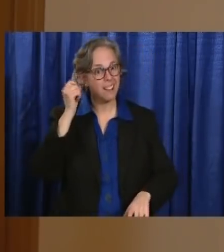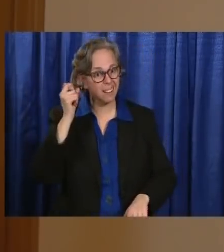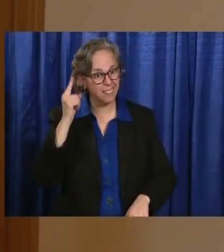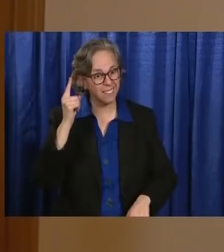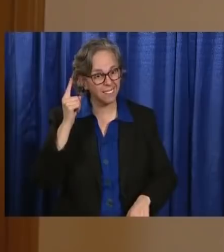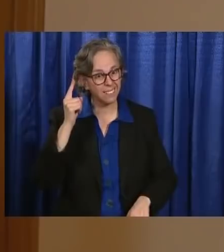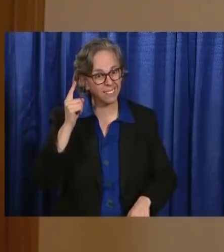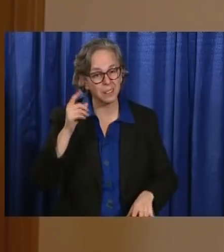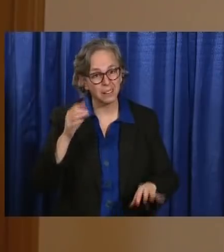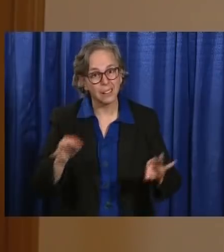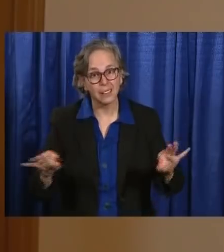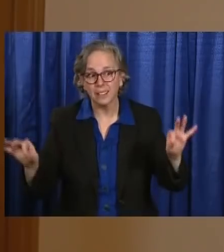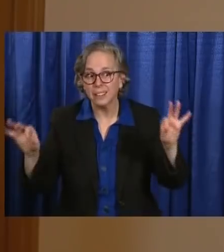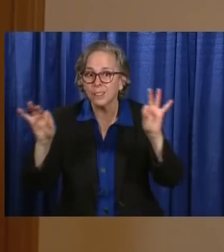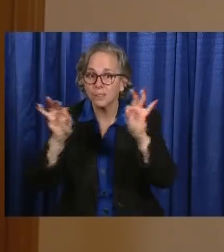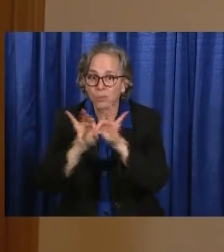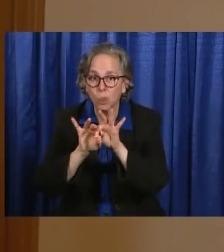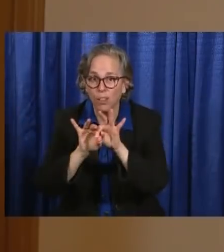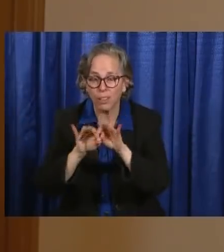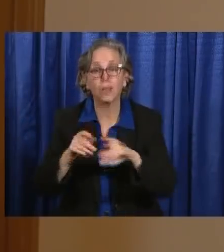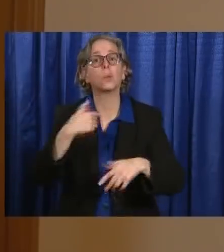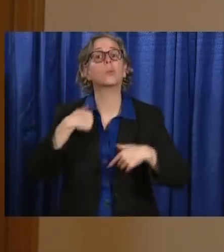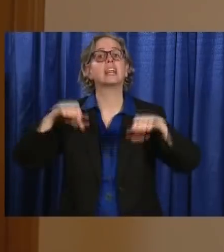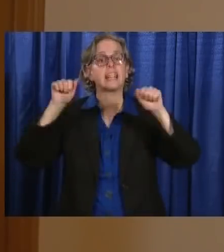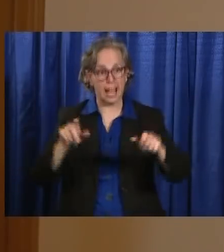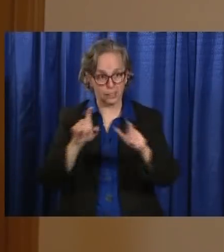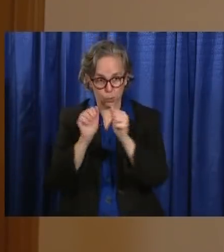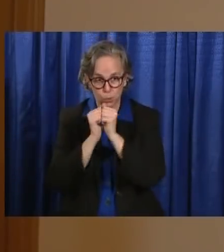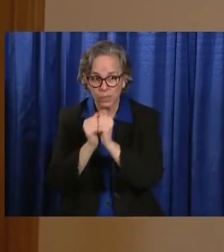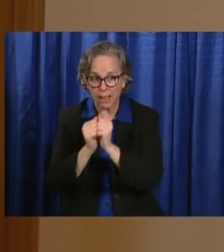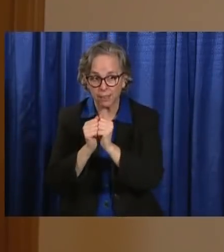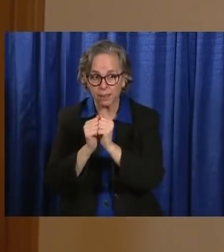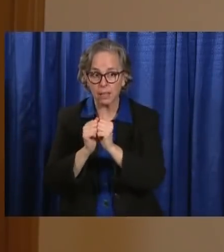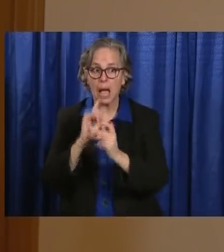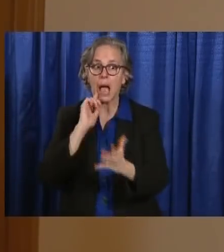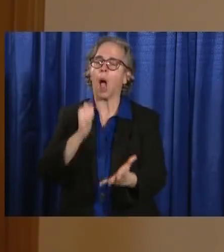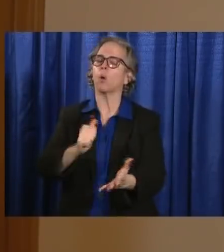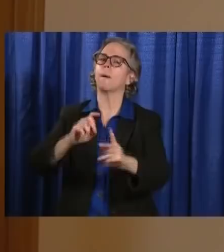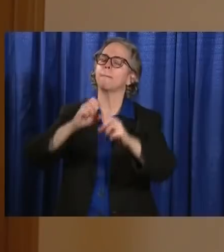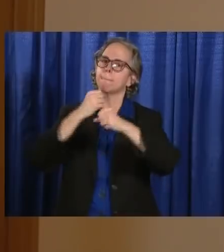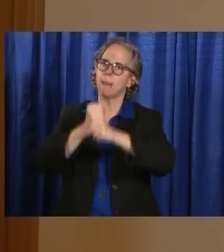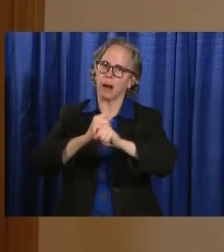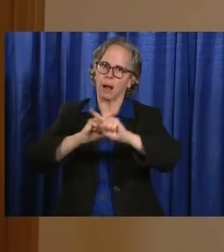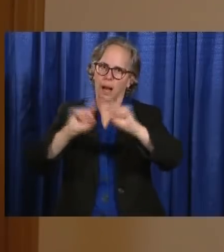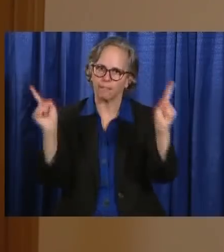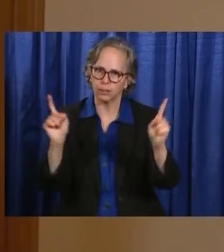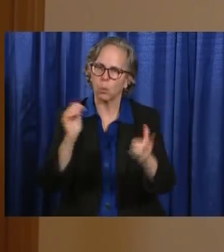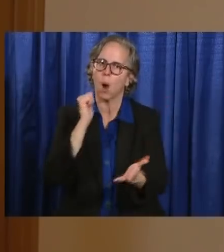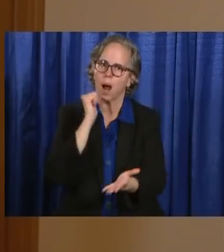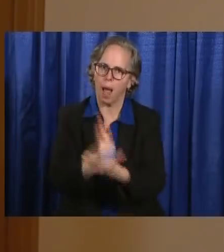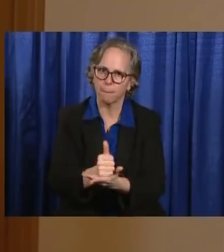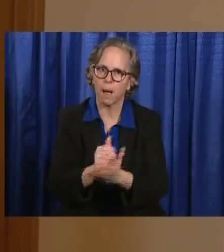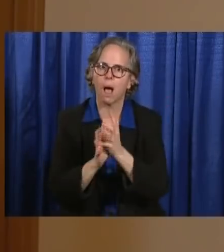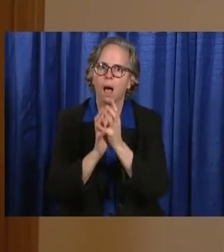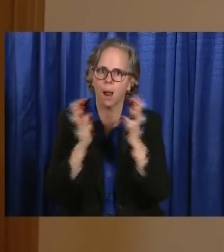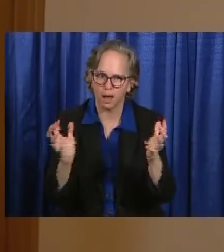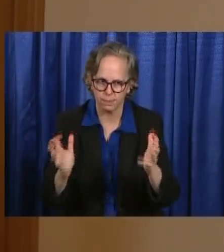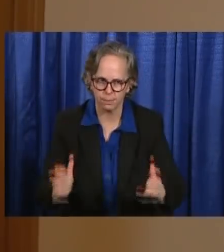we can all do together that will make a tremendous, tremendous difference. So I need your help,